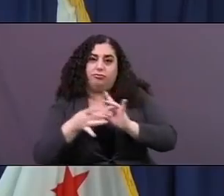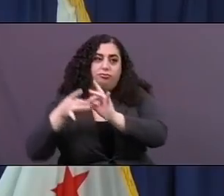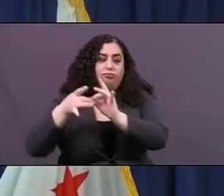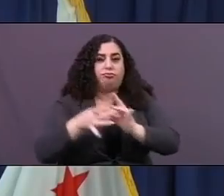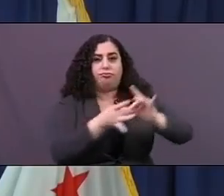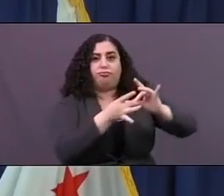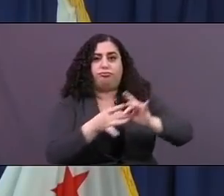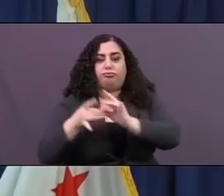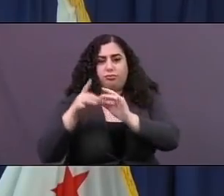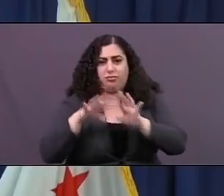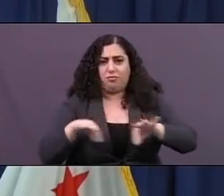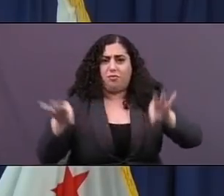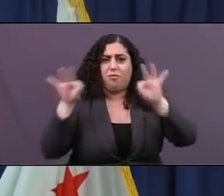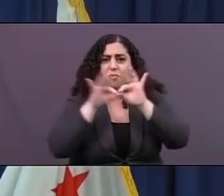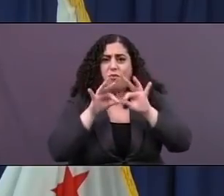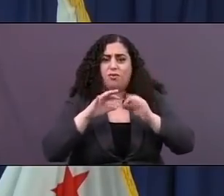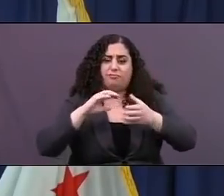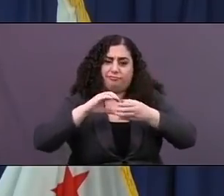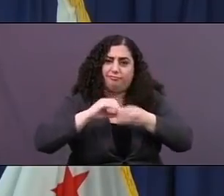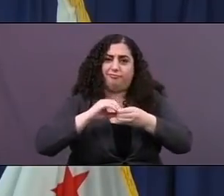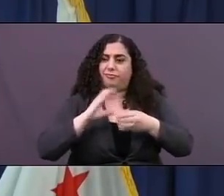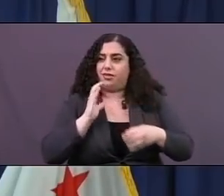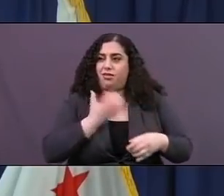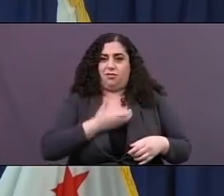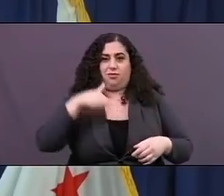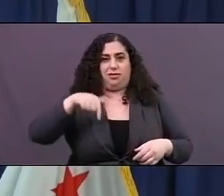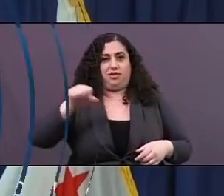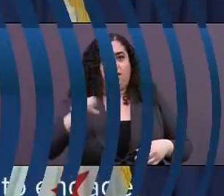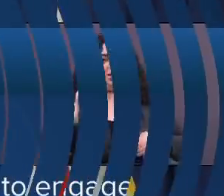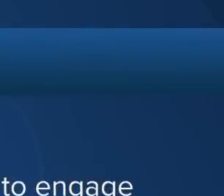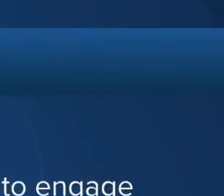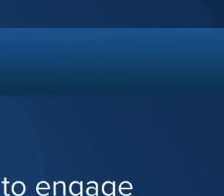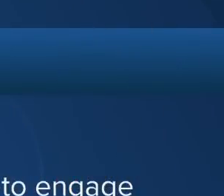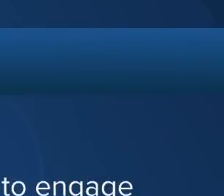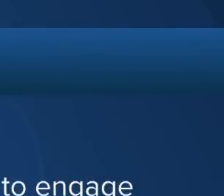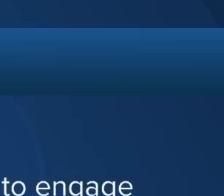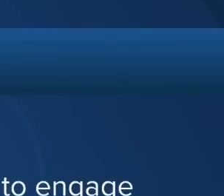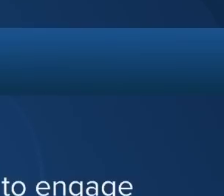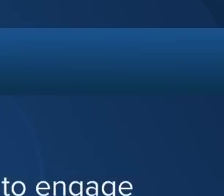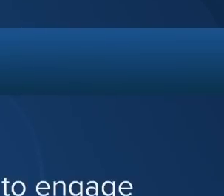future, I think serves our city very, very well. And the mayor added in a